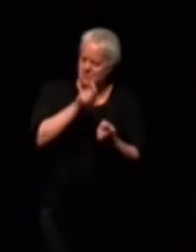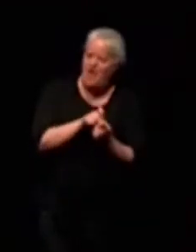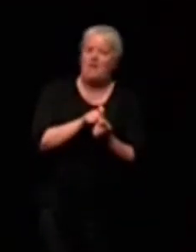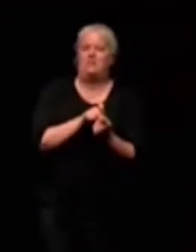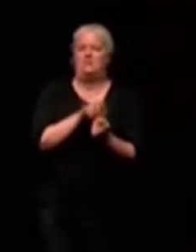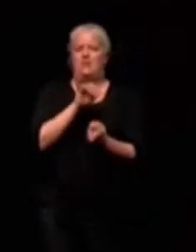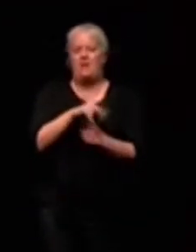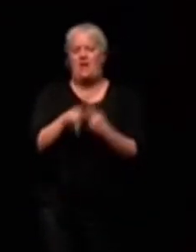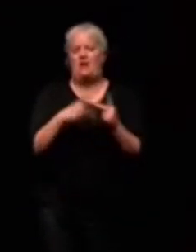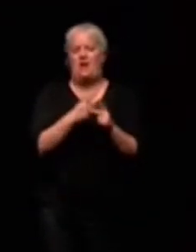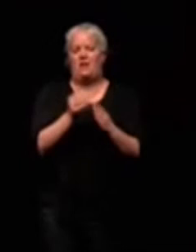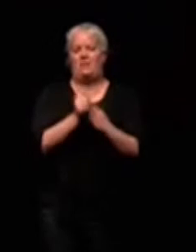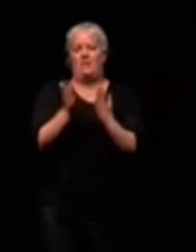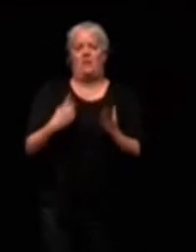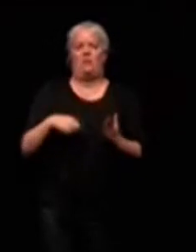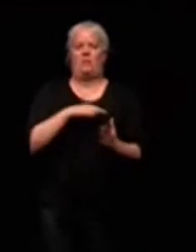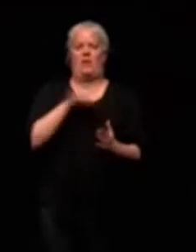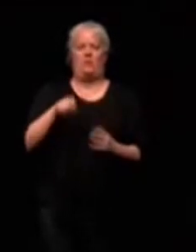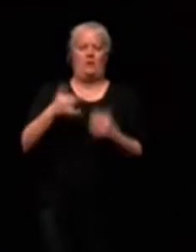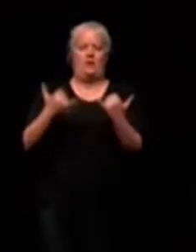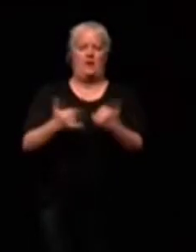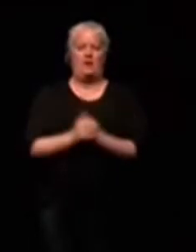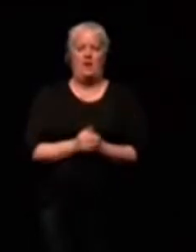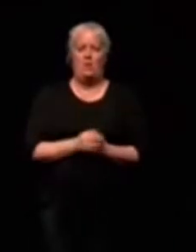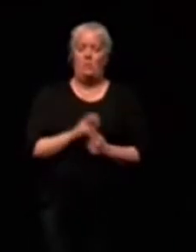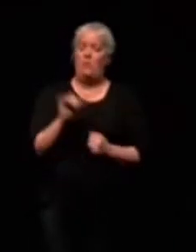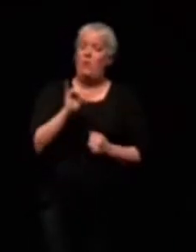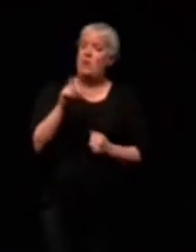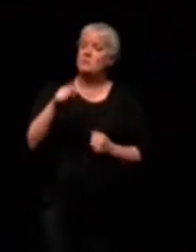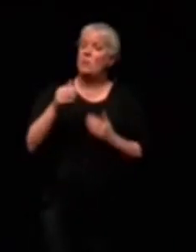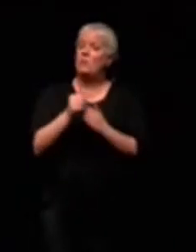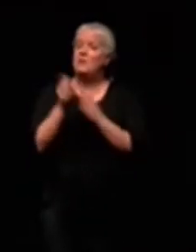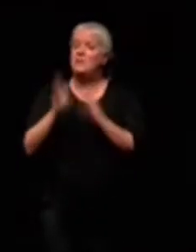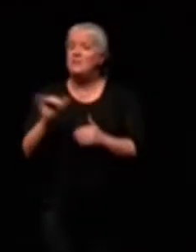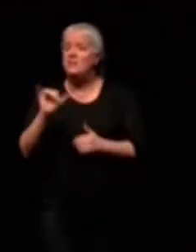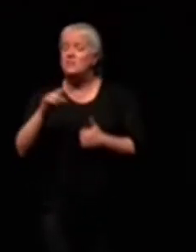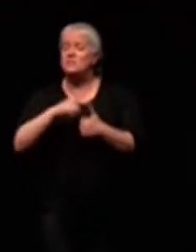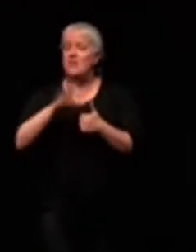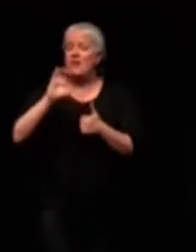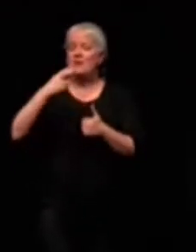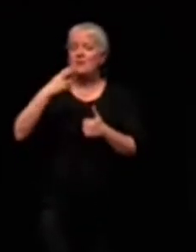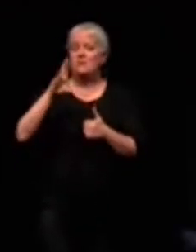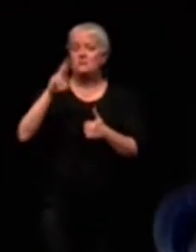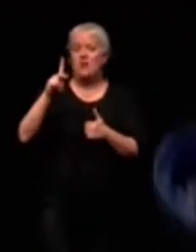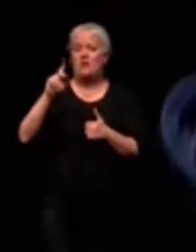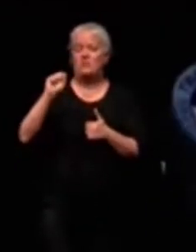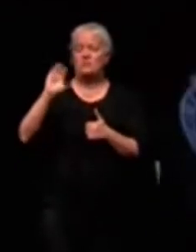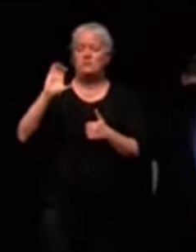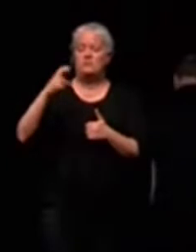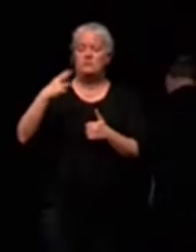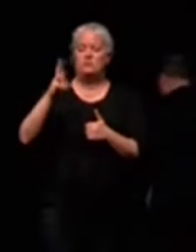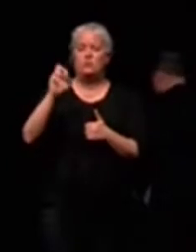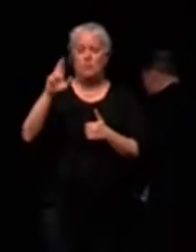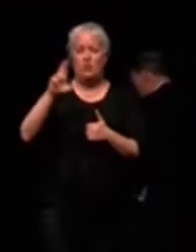we also need leaders like Senator Chuck Schumer. Senator Schumer,